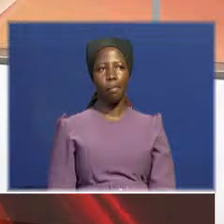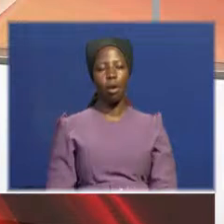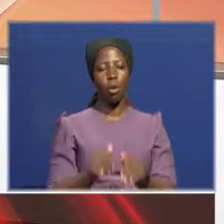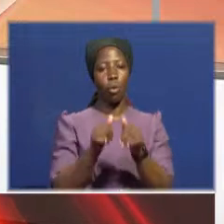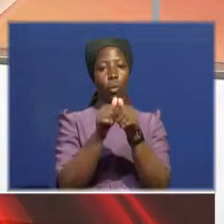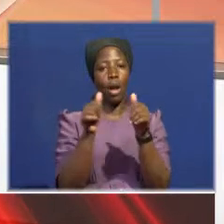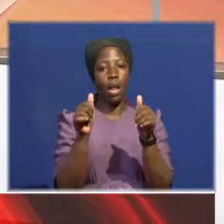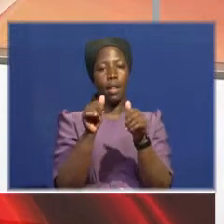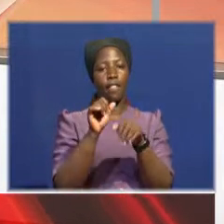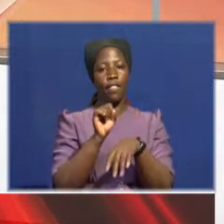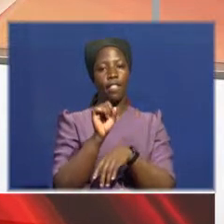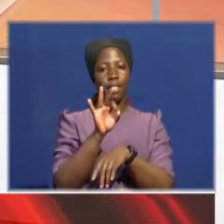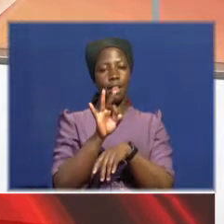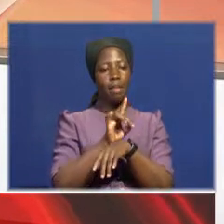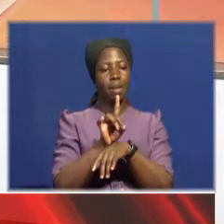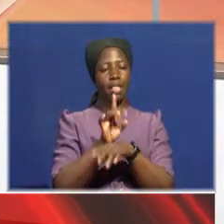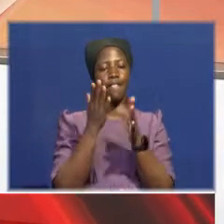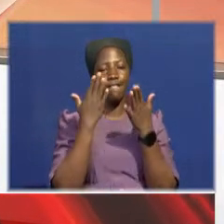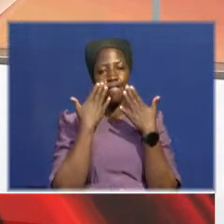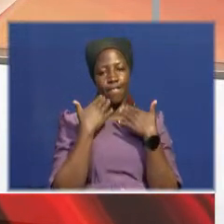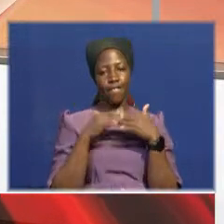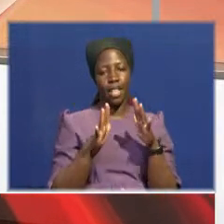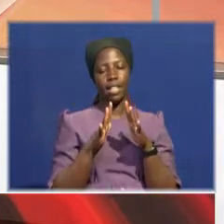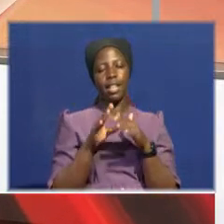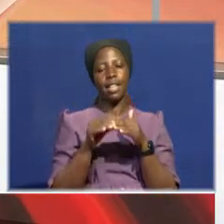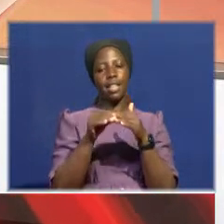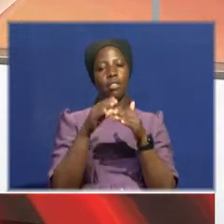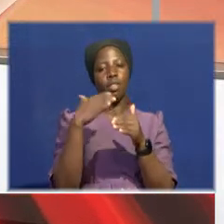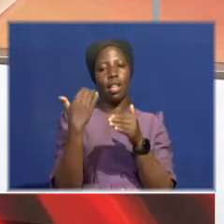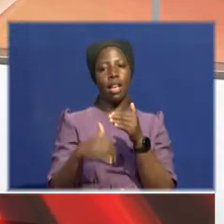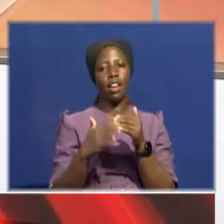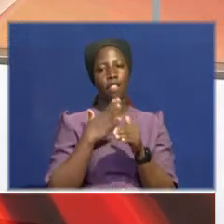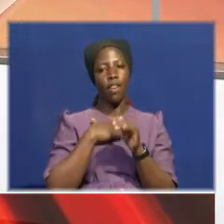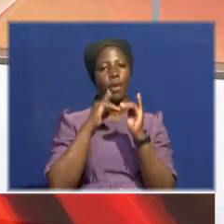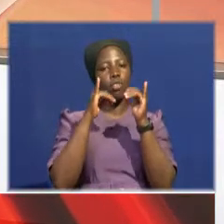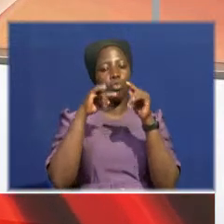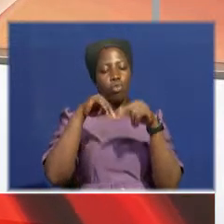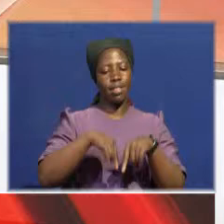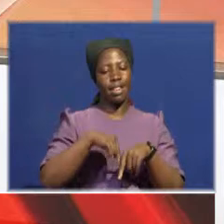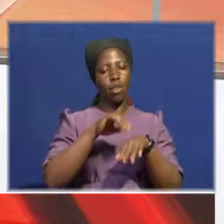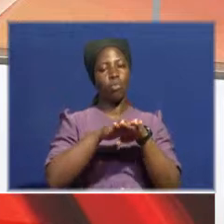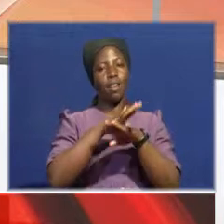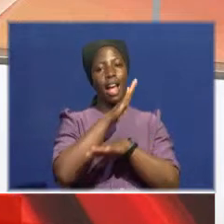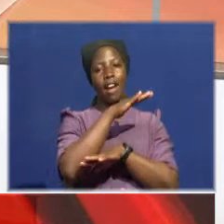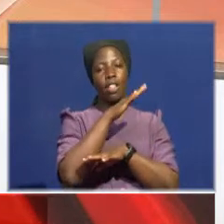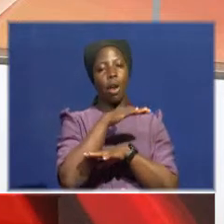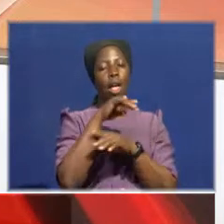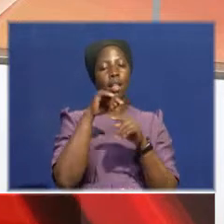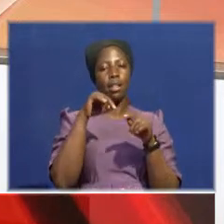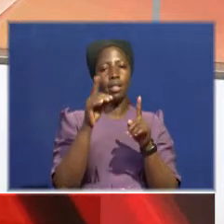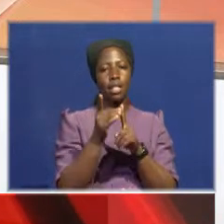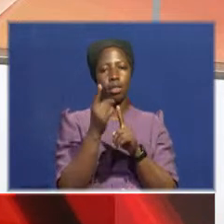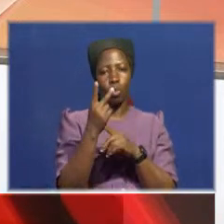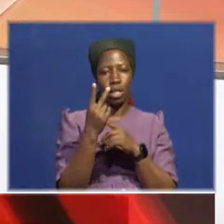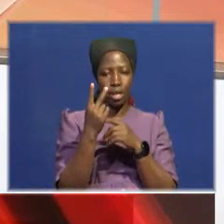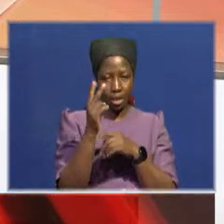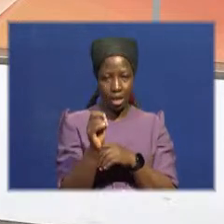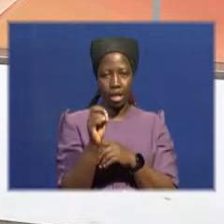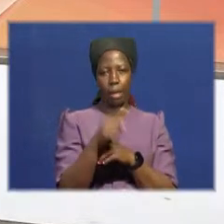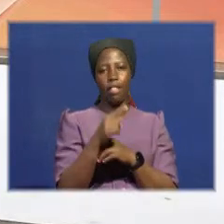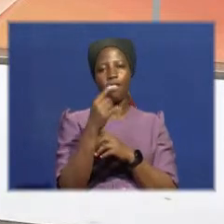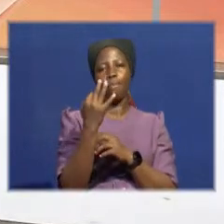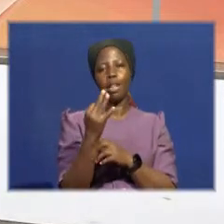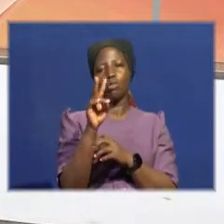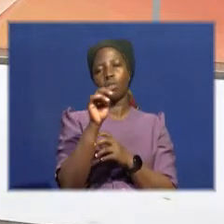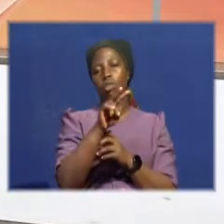Well, it is 53 minutes past the hour. That marks the end of our bulletin this lovely afternoon of the 20th of March, 2024. My